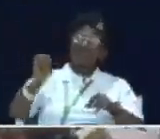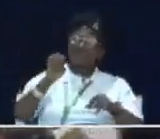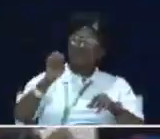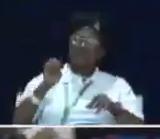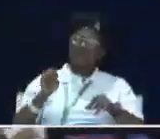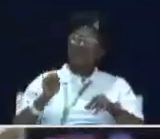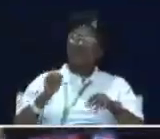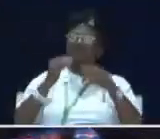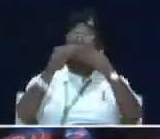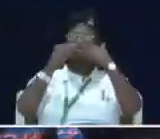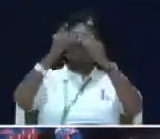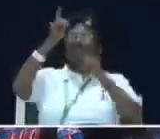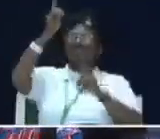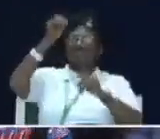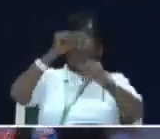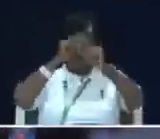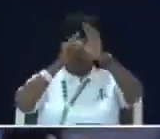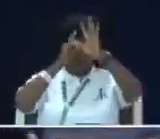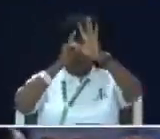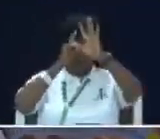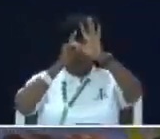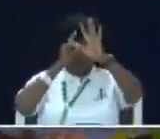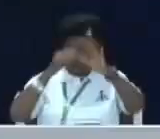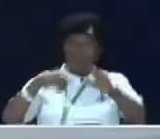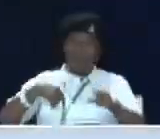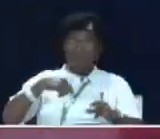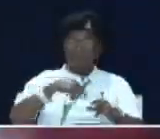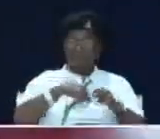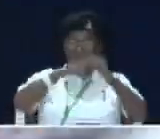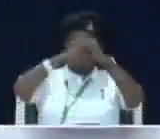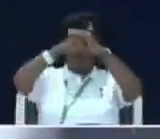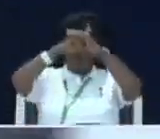Thank you, Father. We worship you.